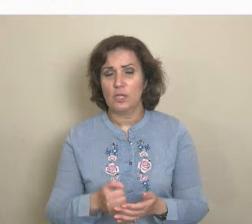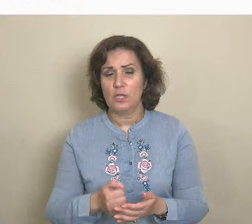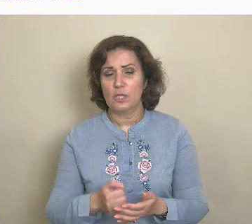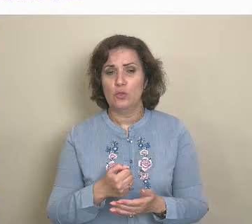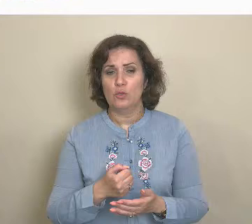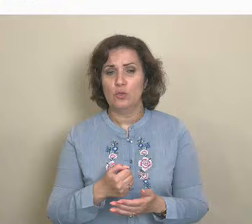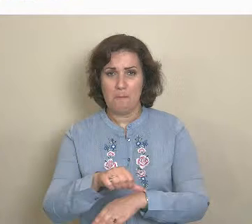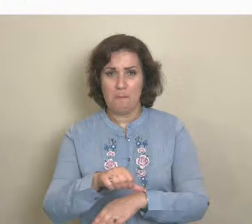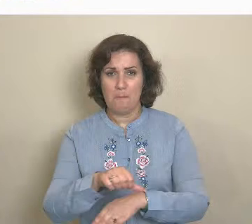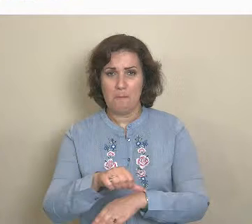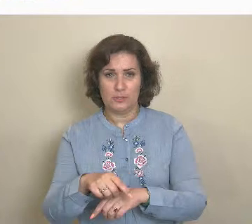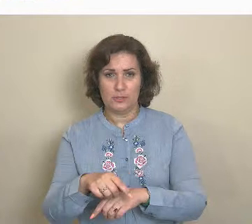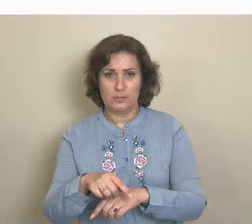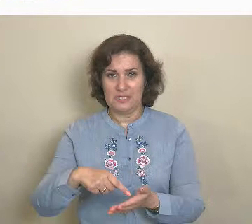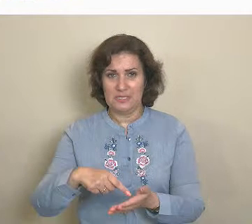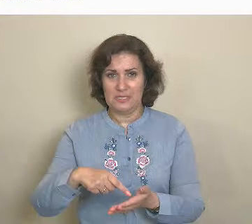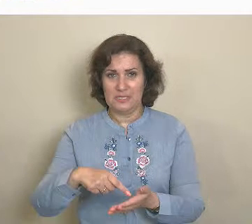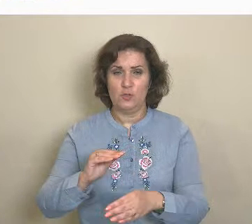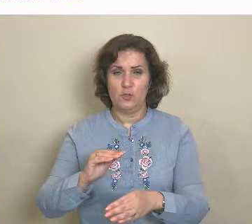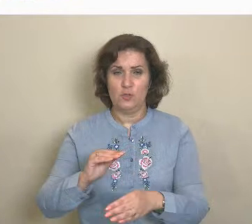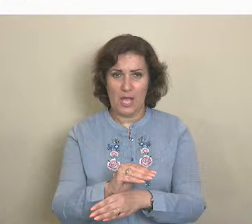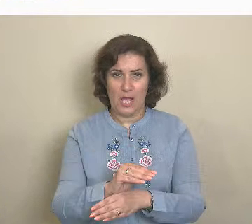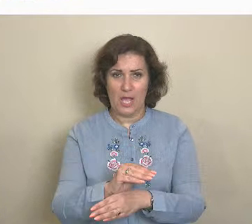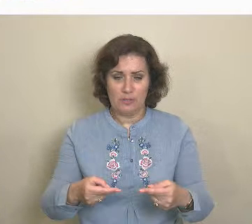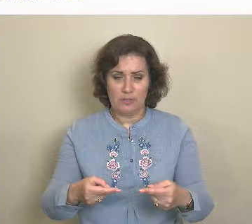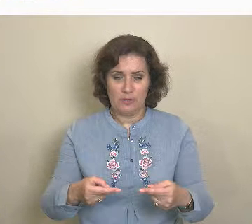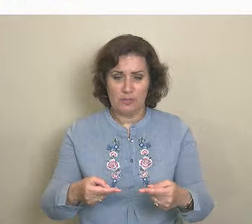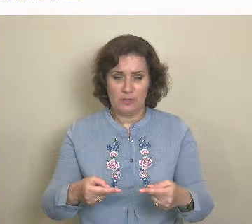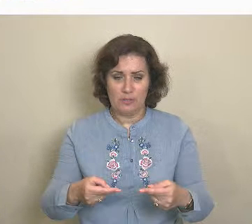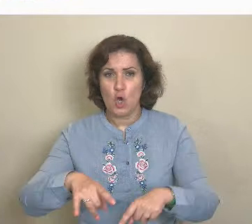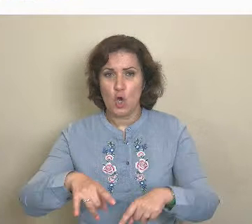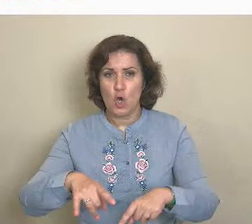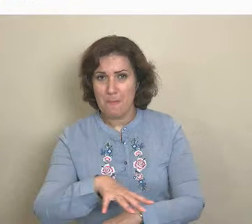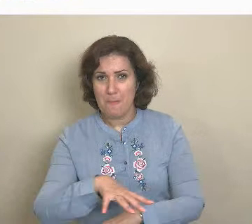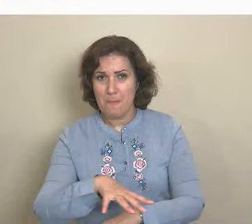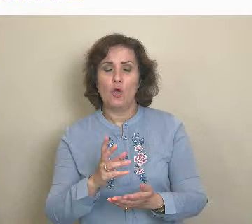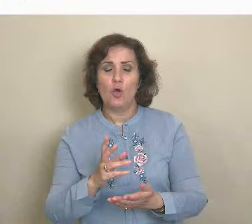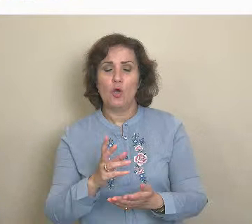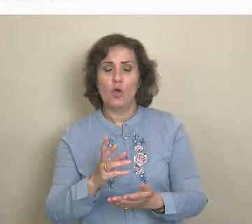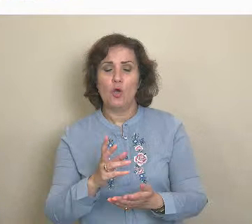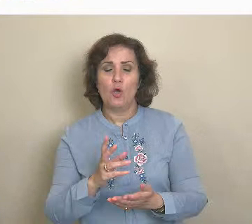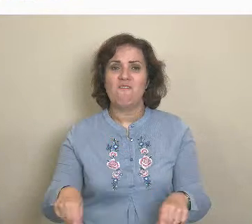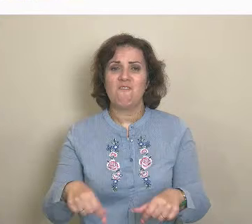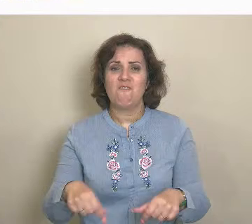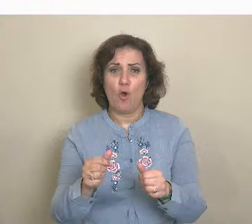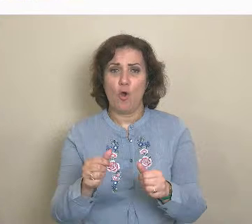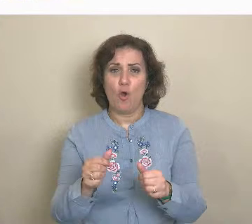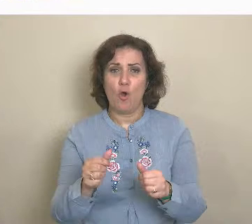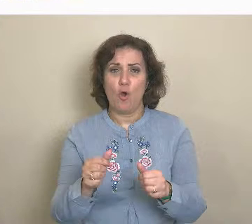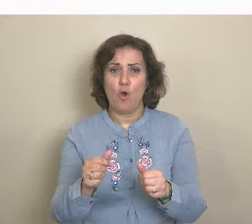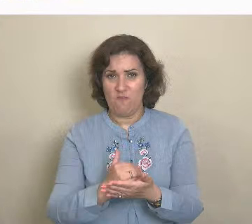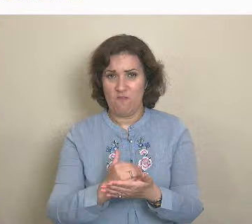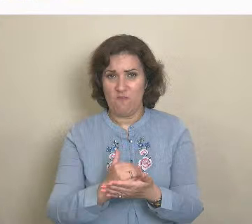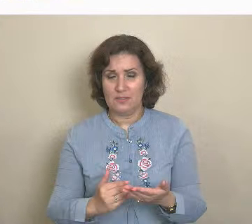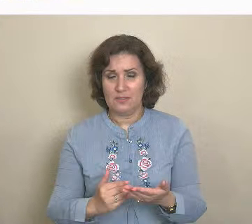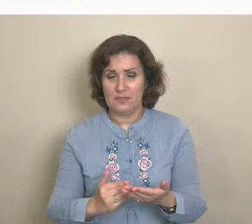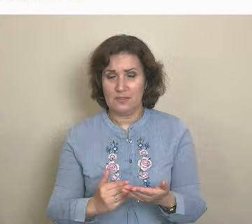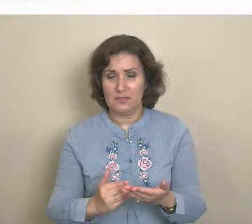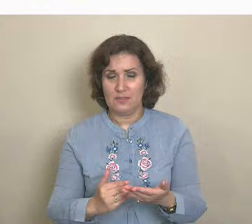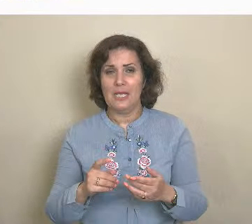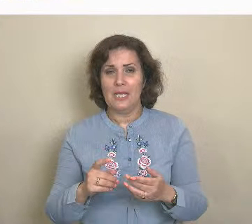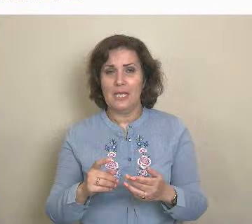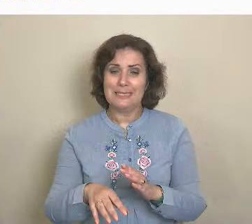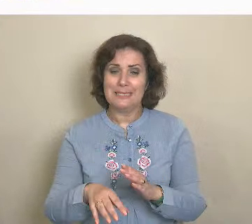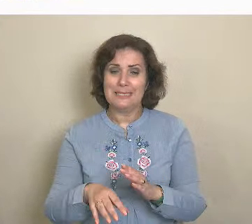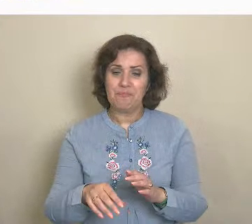governed by. The example to that, the communities within the boundaries of a